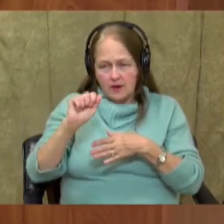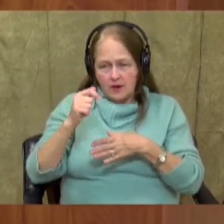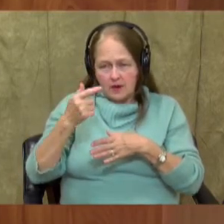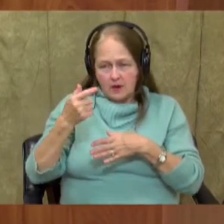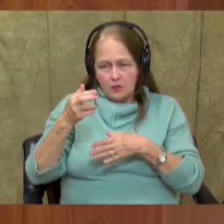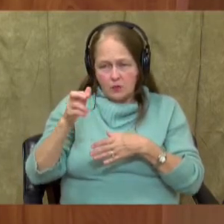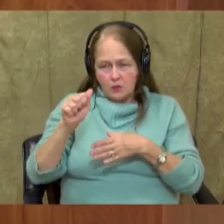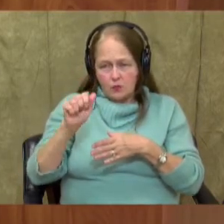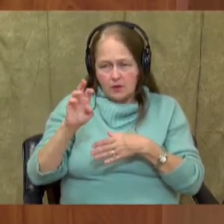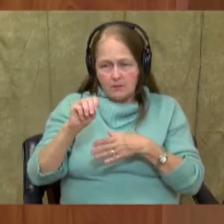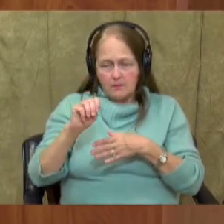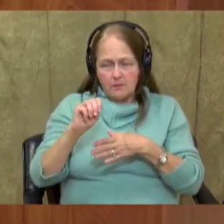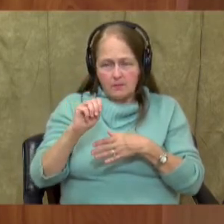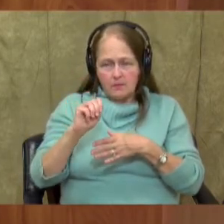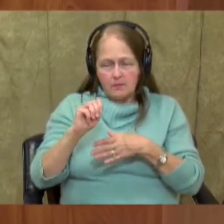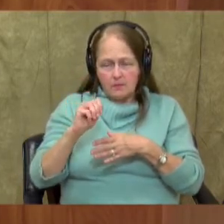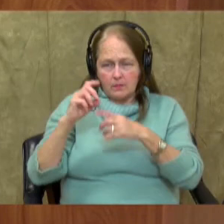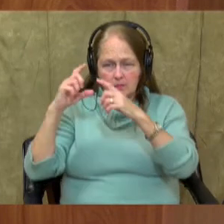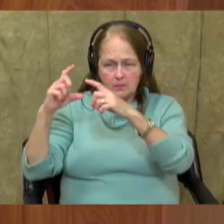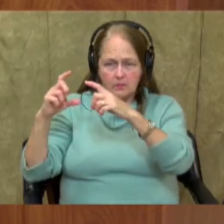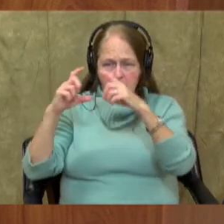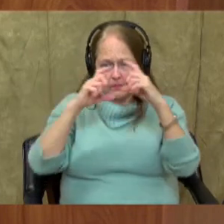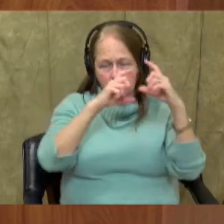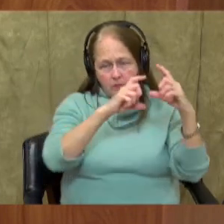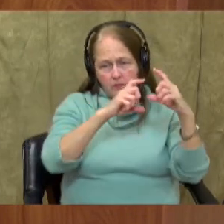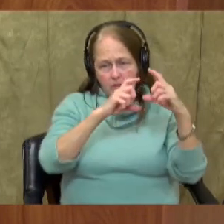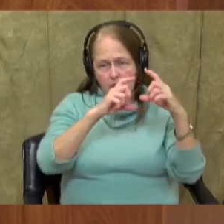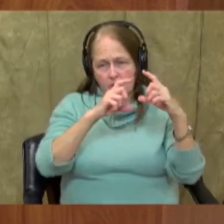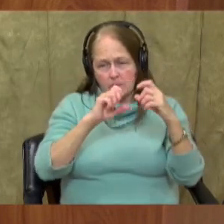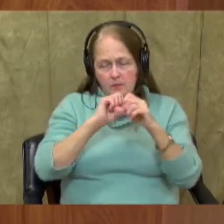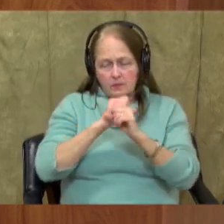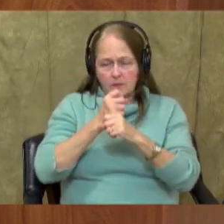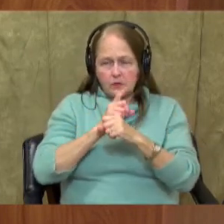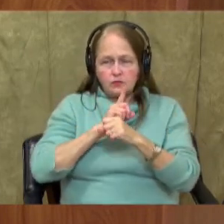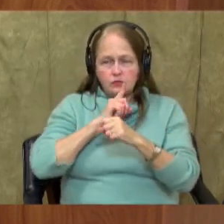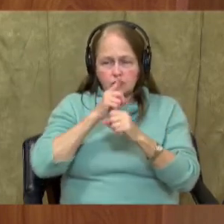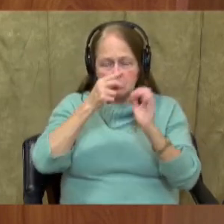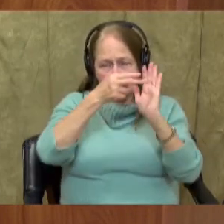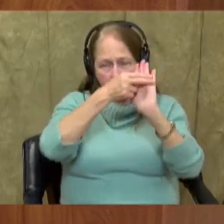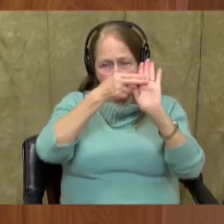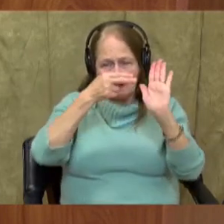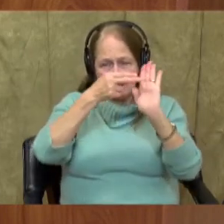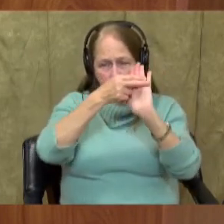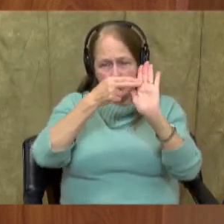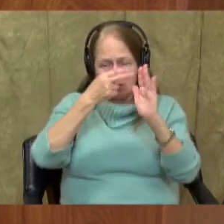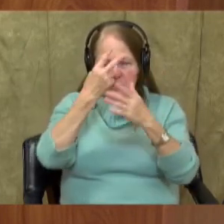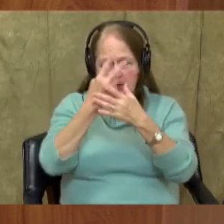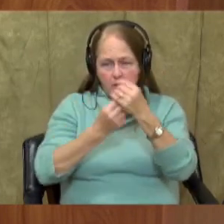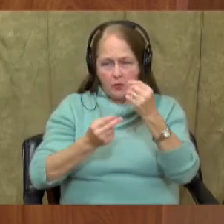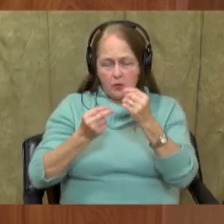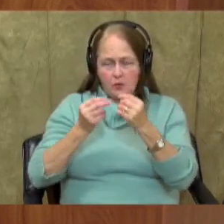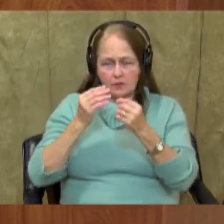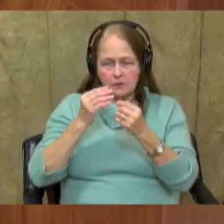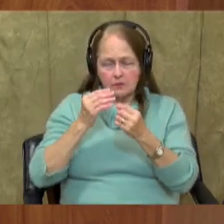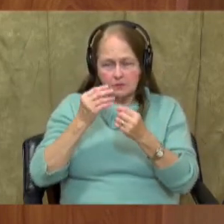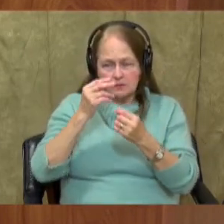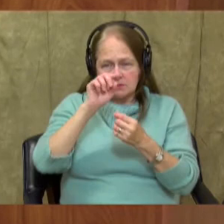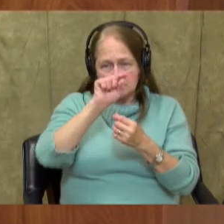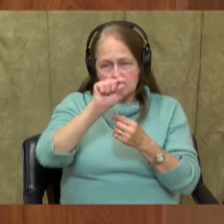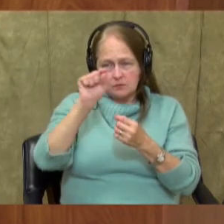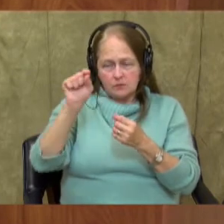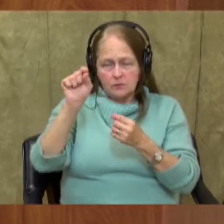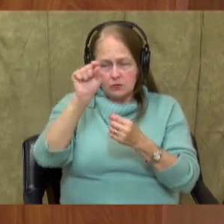you were to make a Venn diagram, first thing I tell my students is make sure you label each side. Labeling is